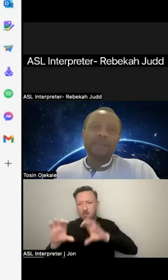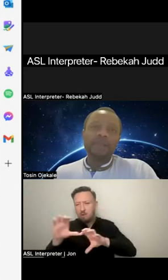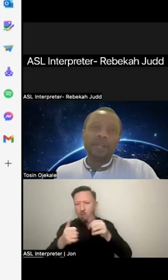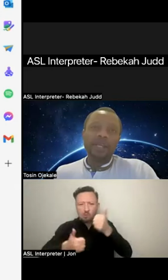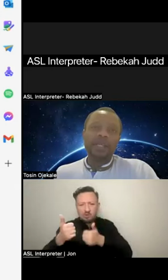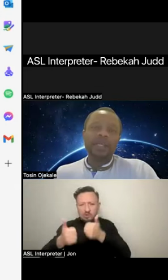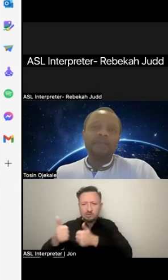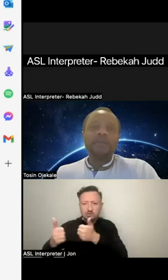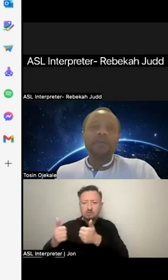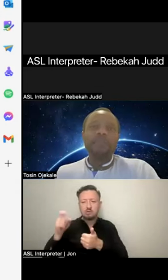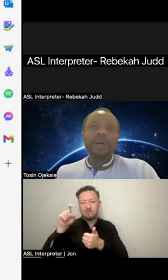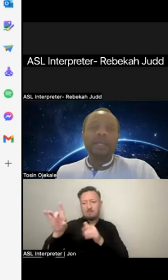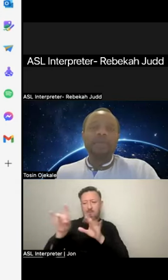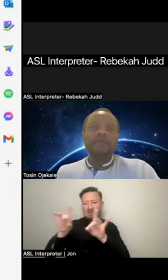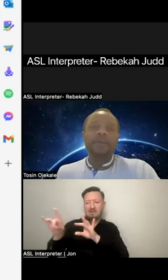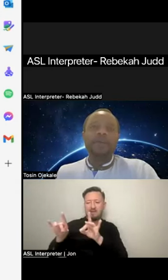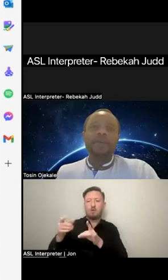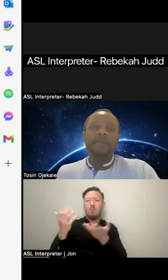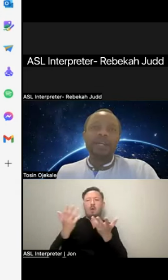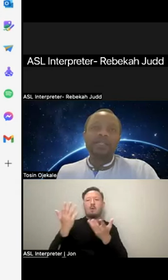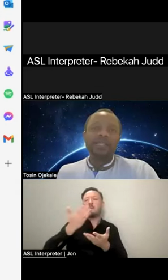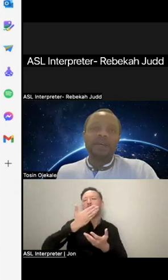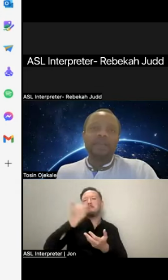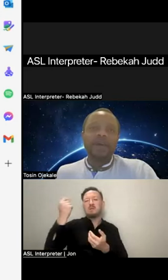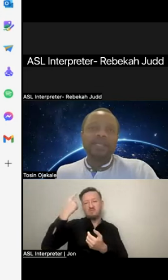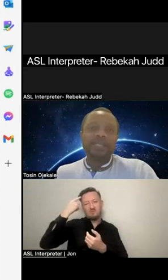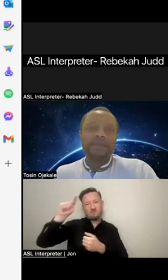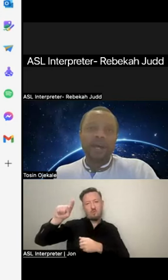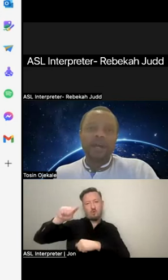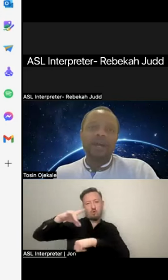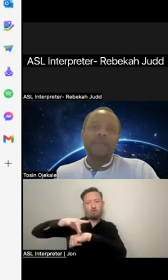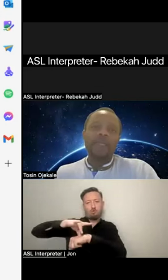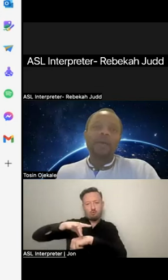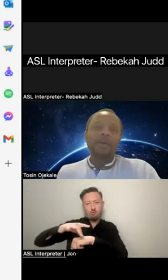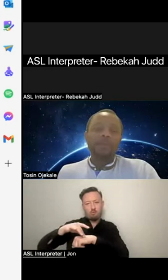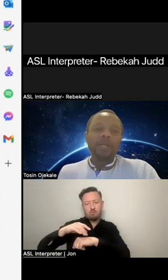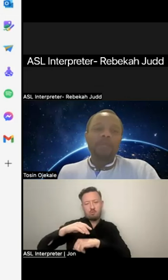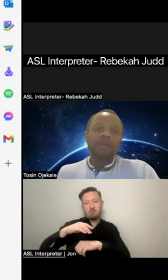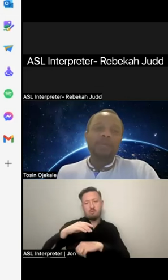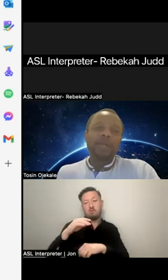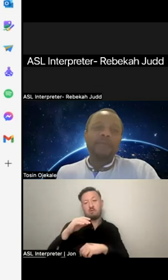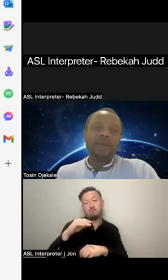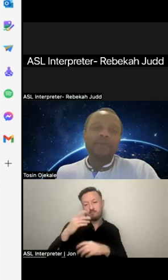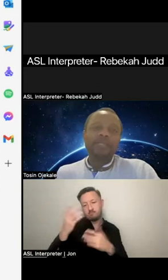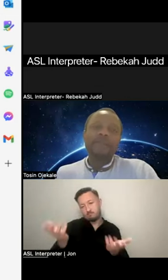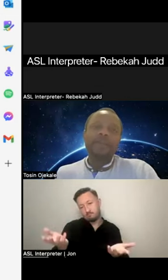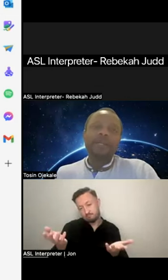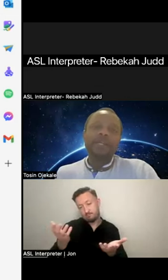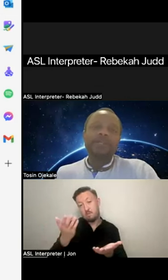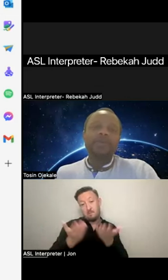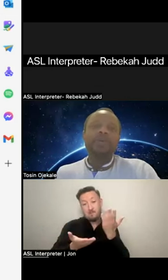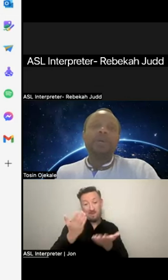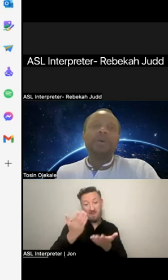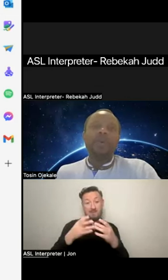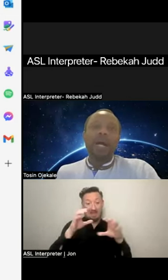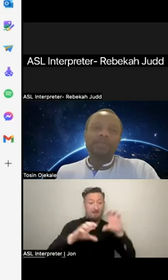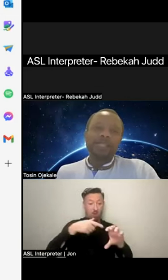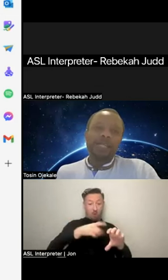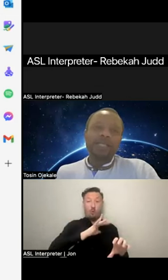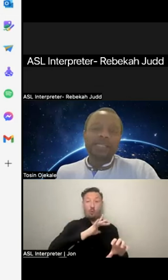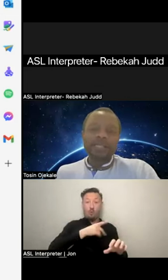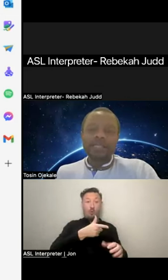environmental friendly, even though they might be very effective at fighting fire, but they might not be environmental friendly. So